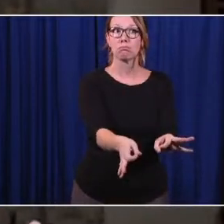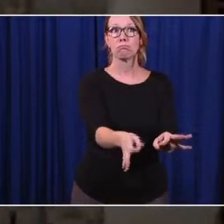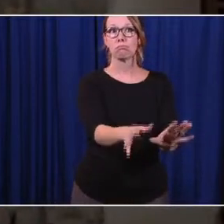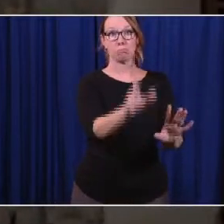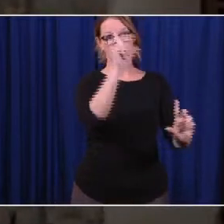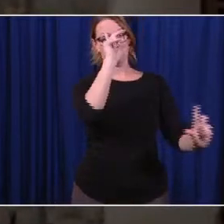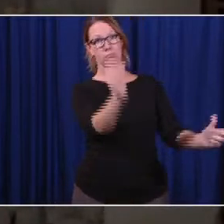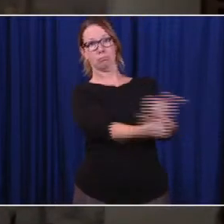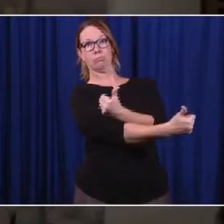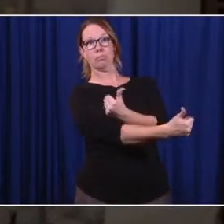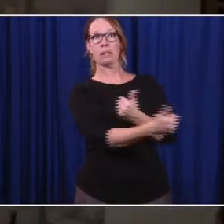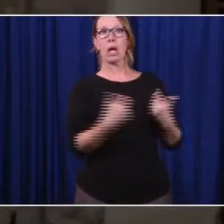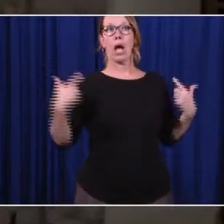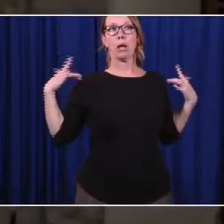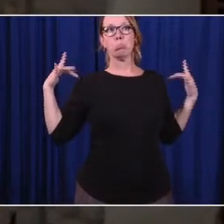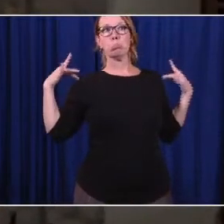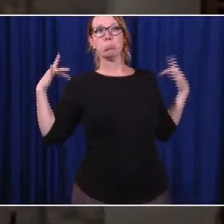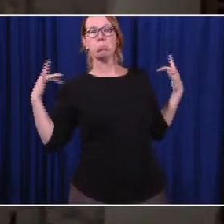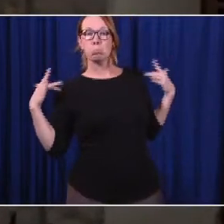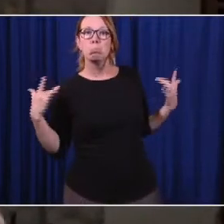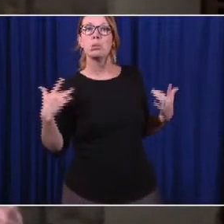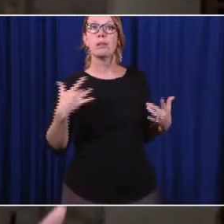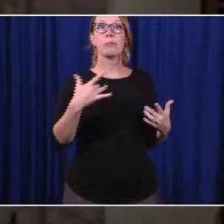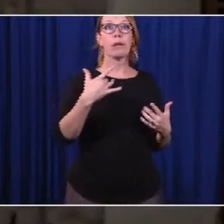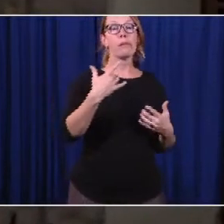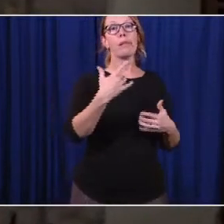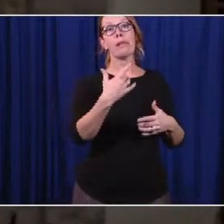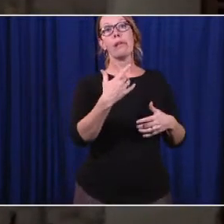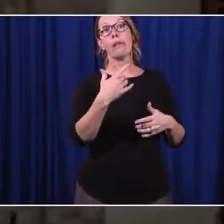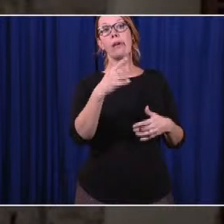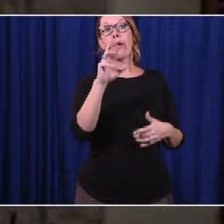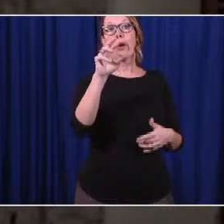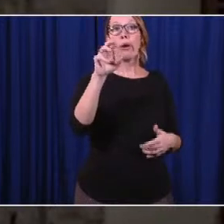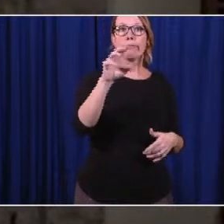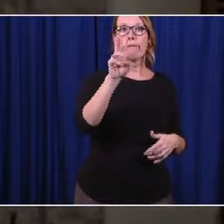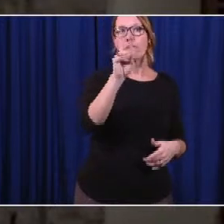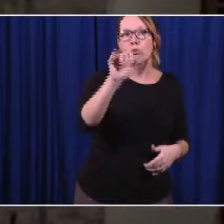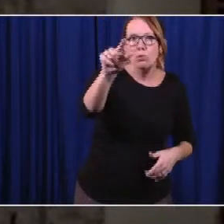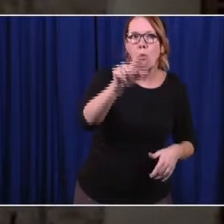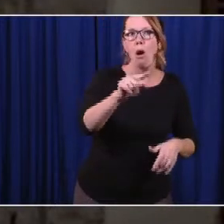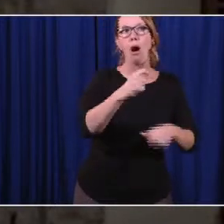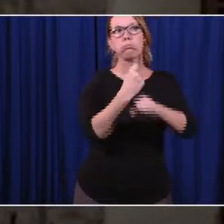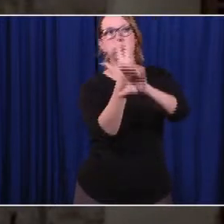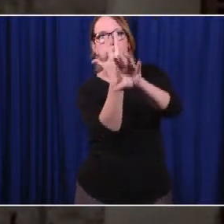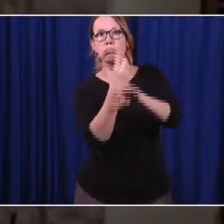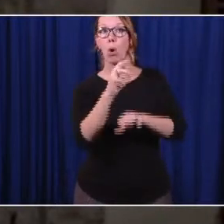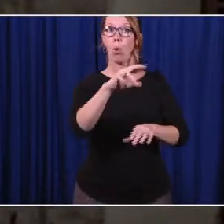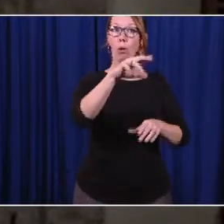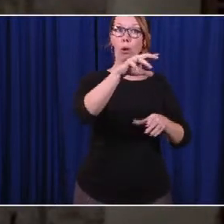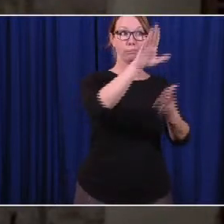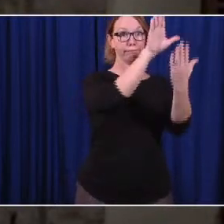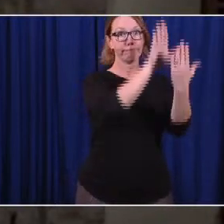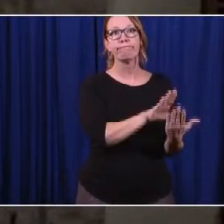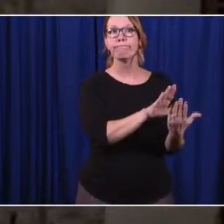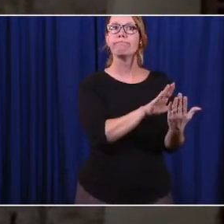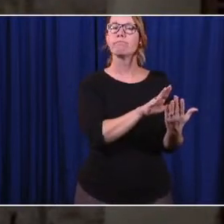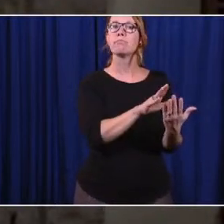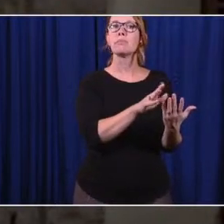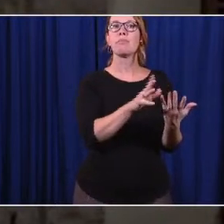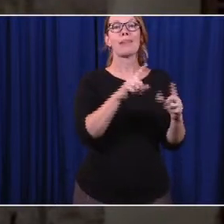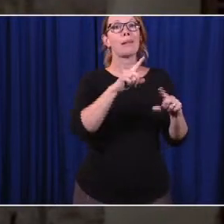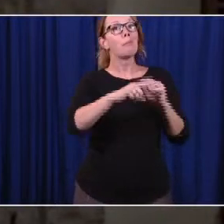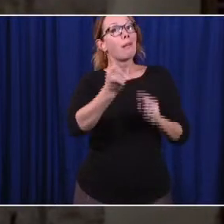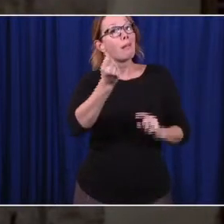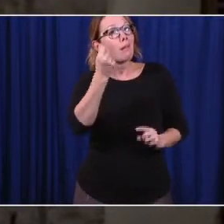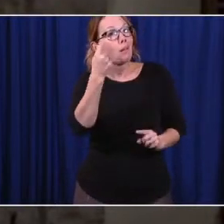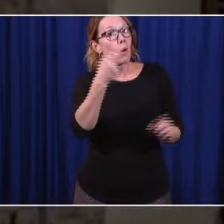kids and whether they go remote or hybrid or whether they go in person. But what's happened is more and more, the further along